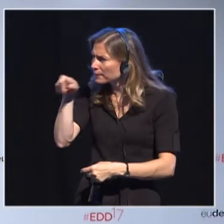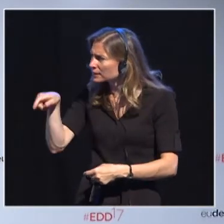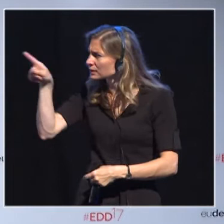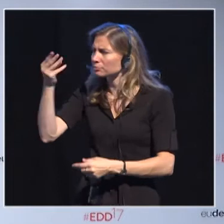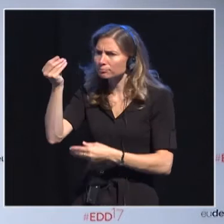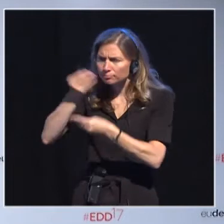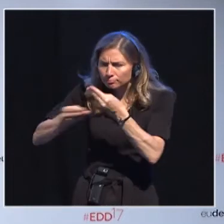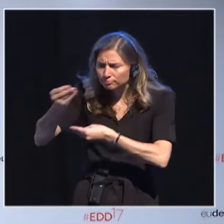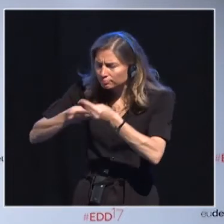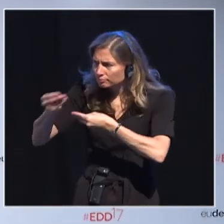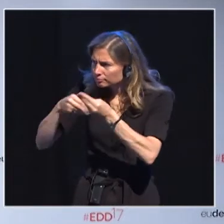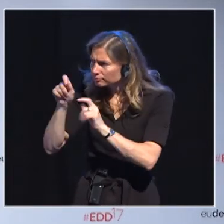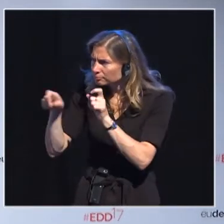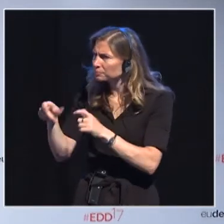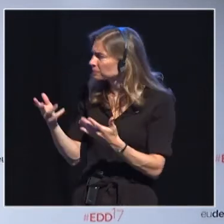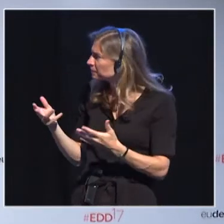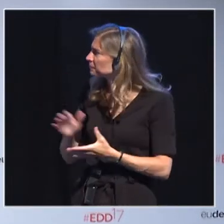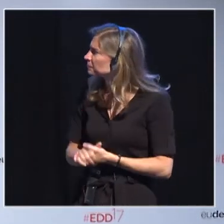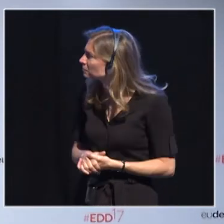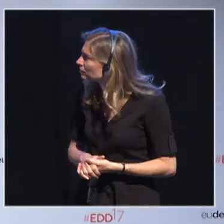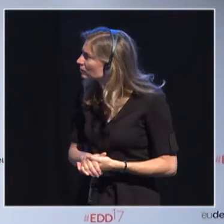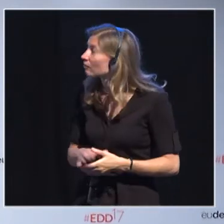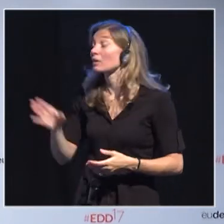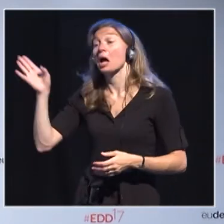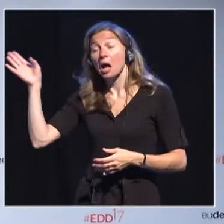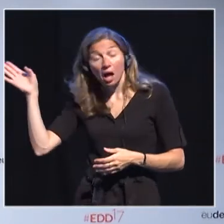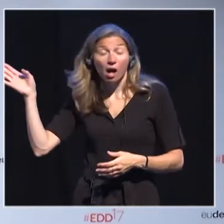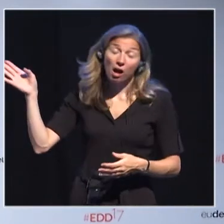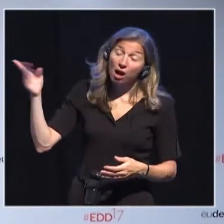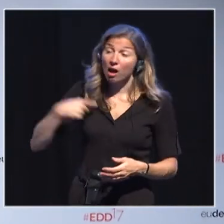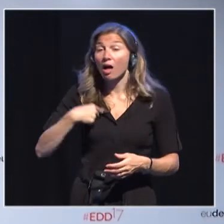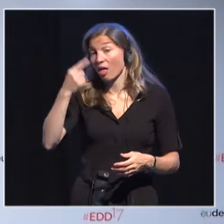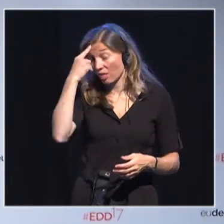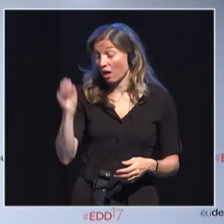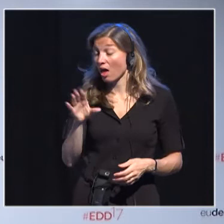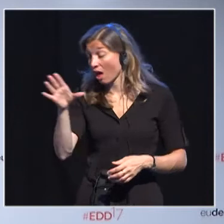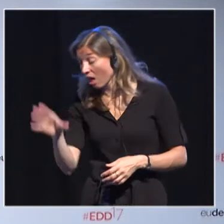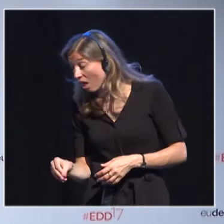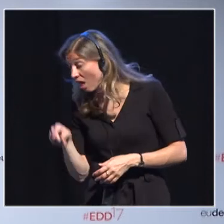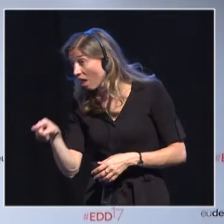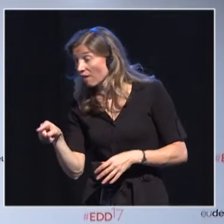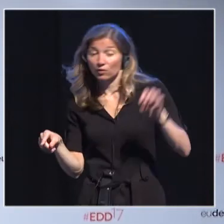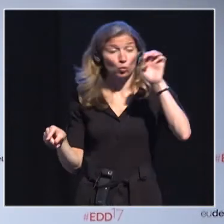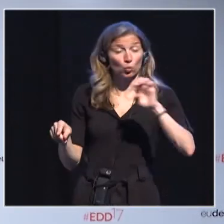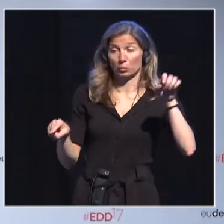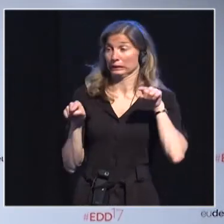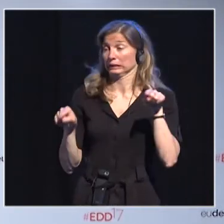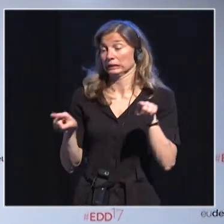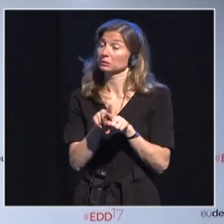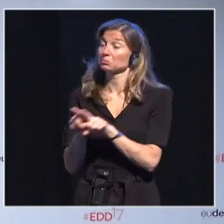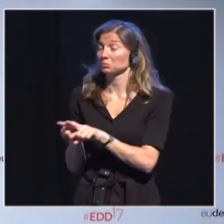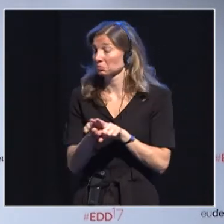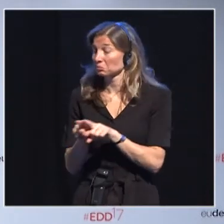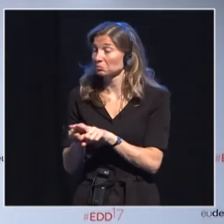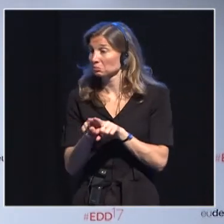In this meaning, situation is quite similar in African continent and in the European Union. We know